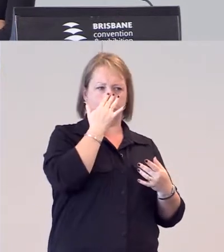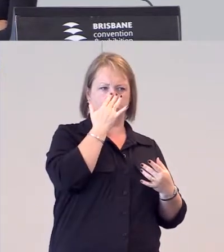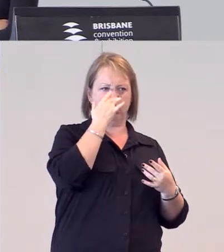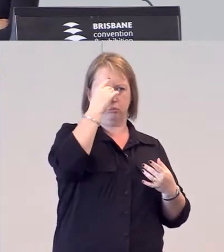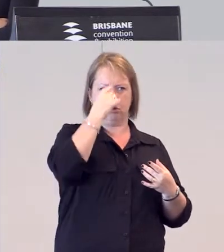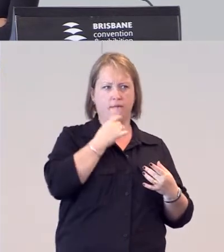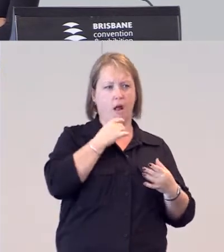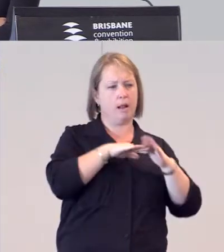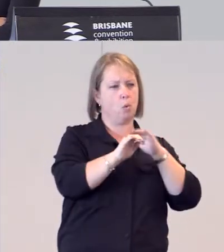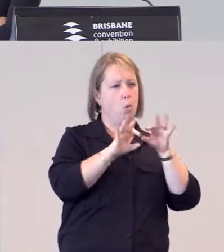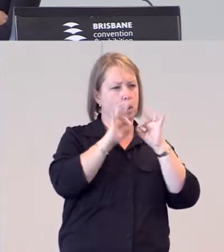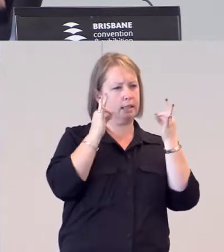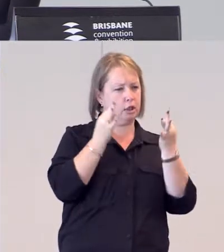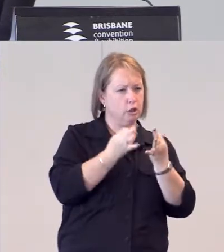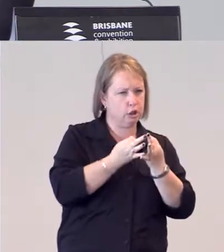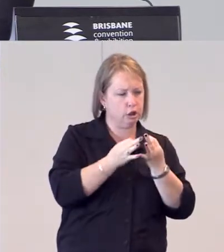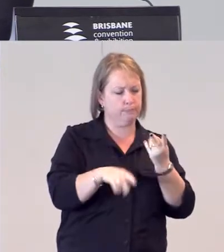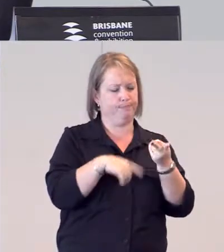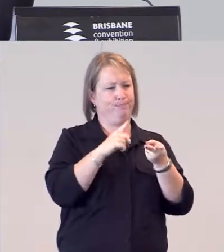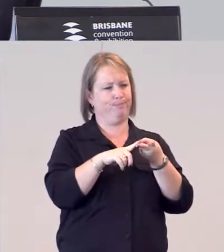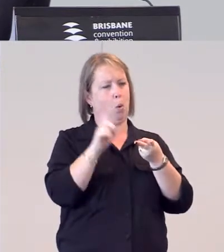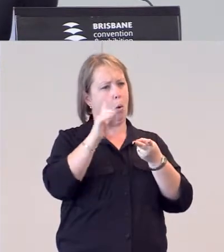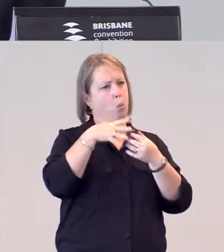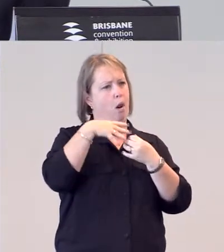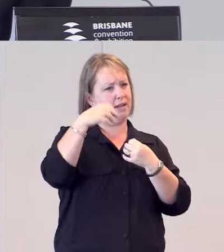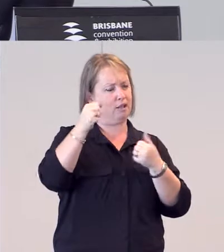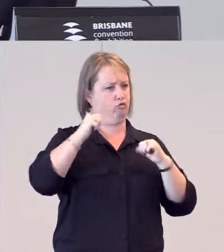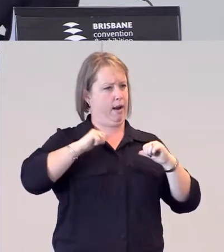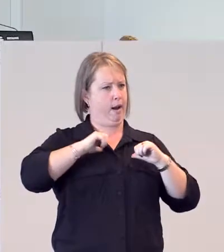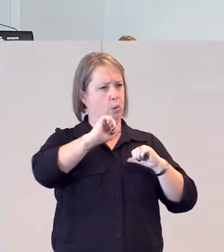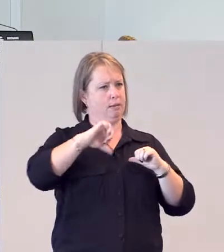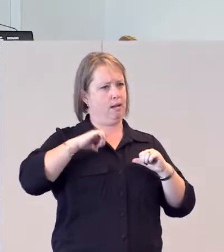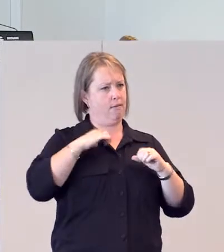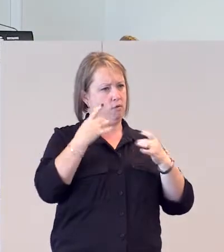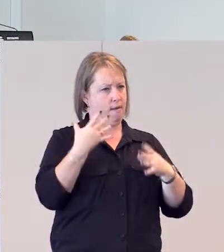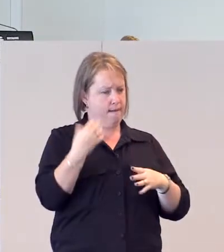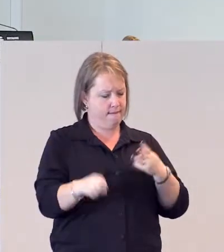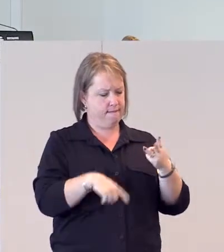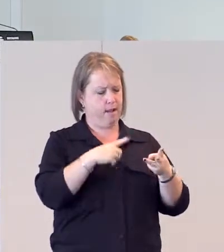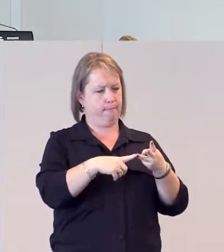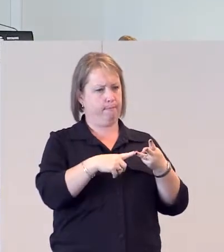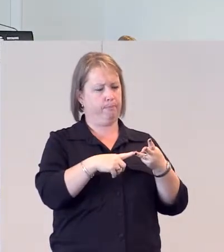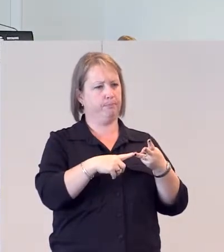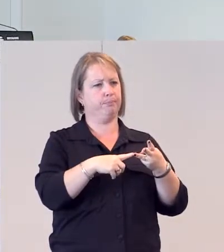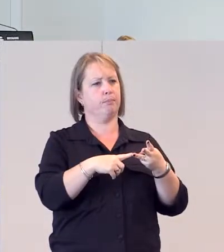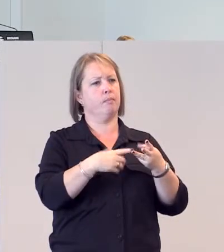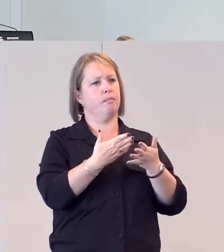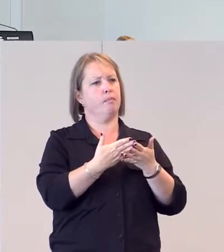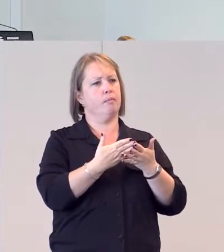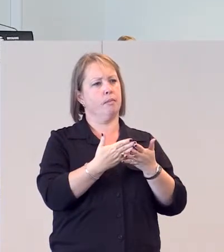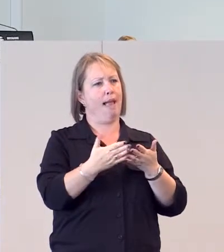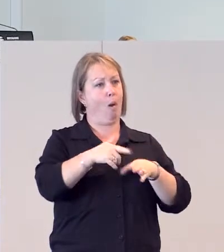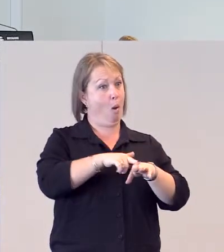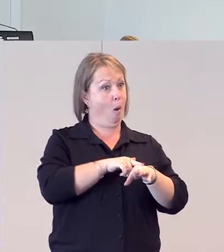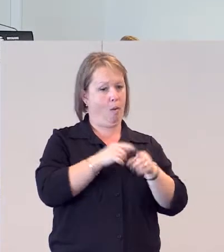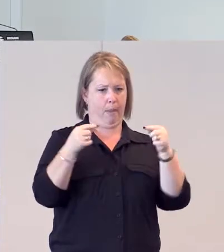your organisation? What qualifications and training do your staff have? How long have they actually